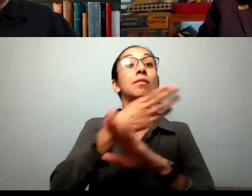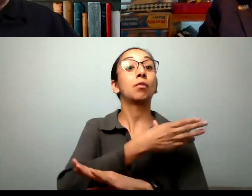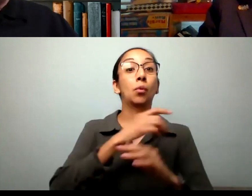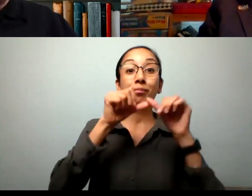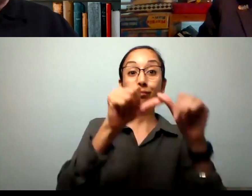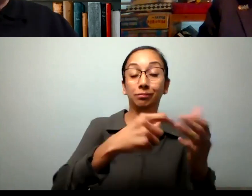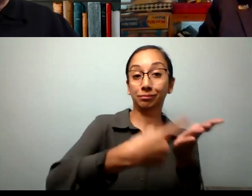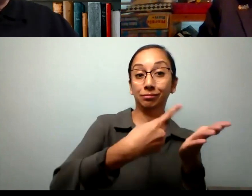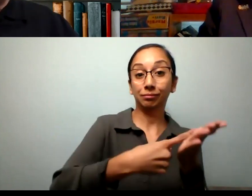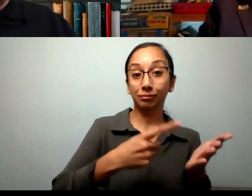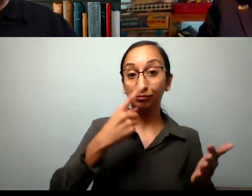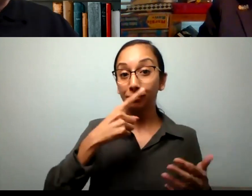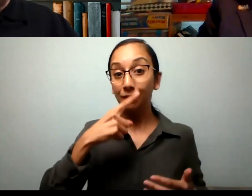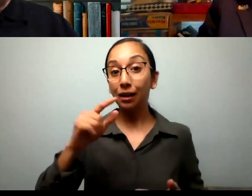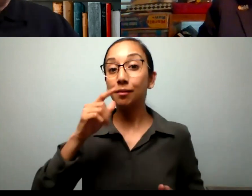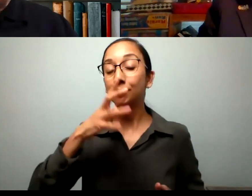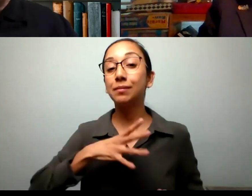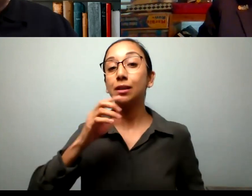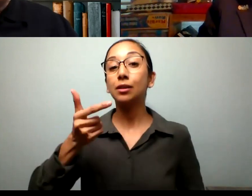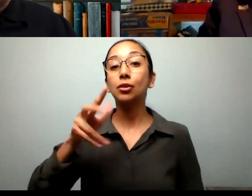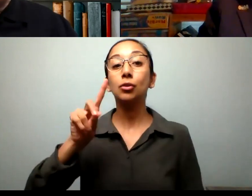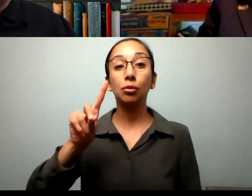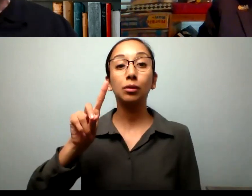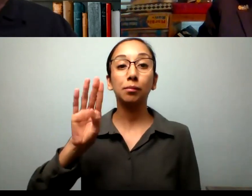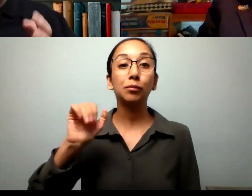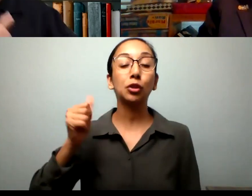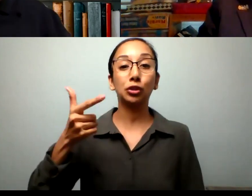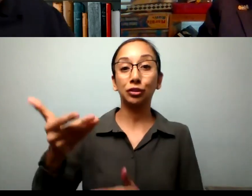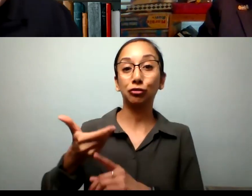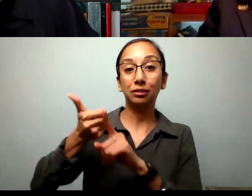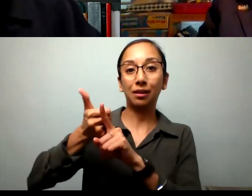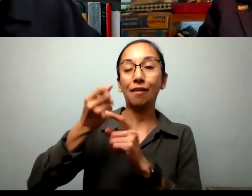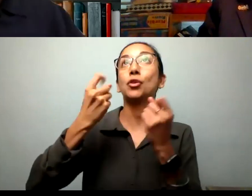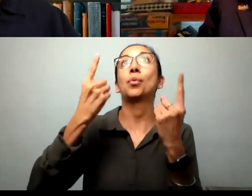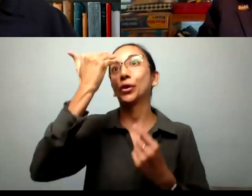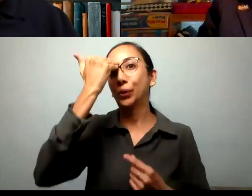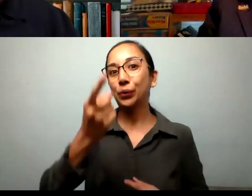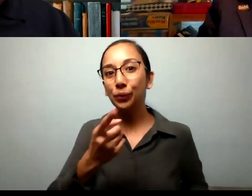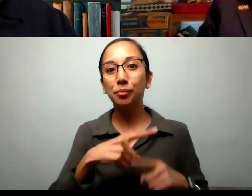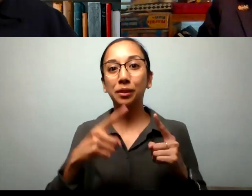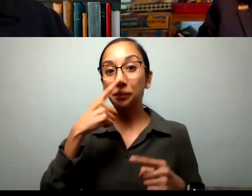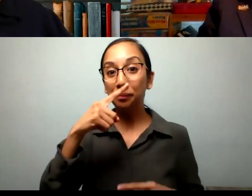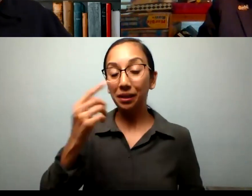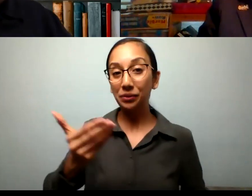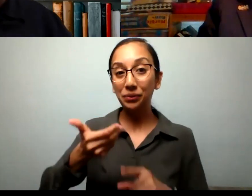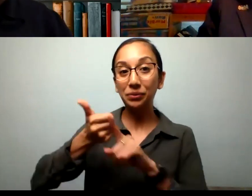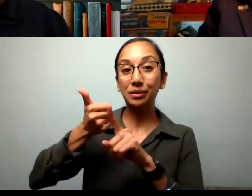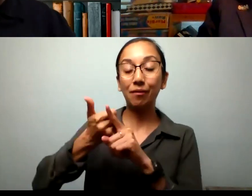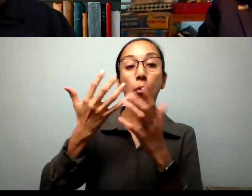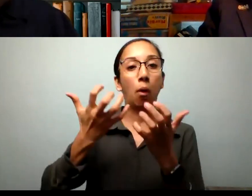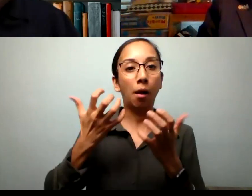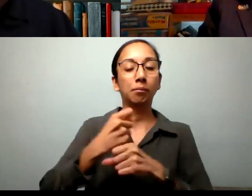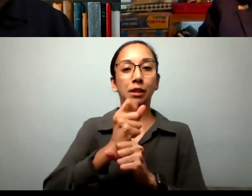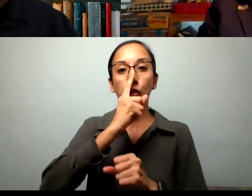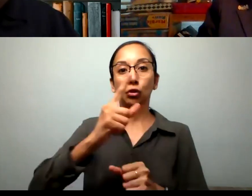you briefly introduce yourself? Of course, everybody knows you, but would you please introduce yourself so that our audience knows